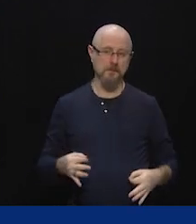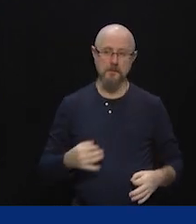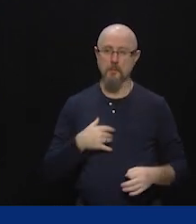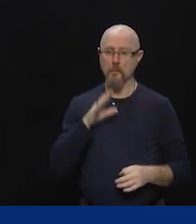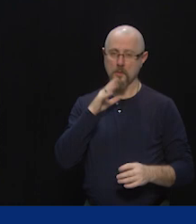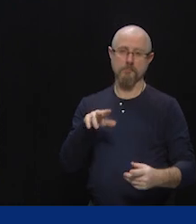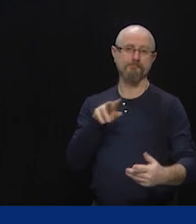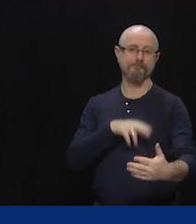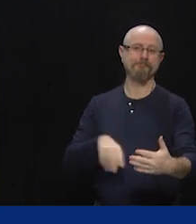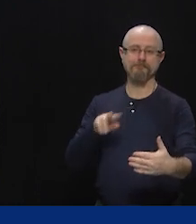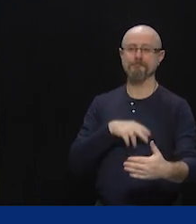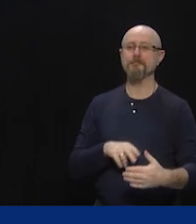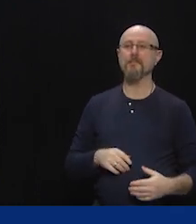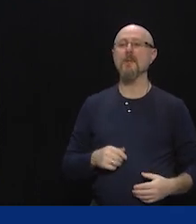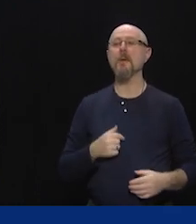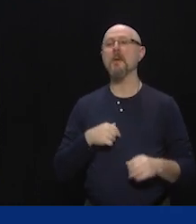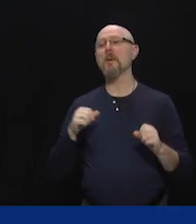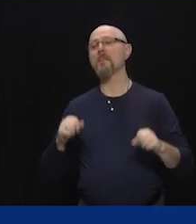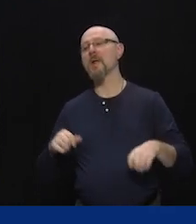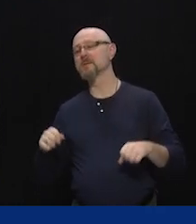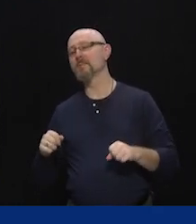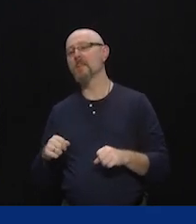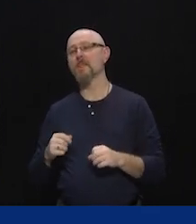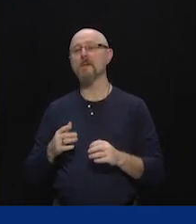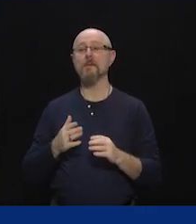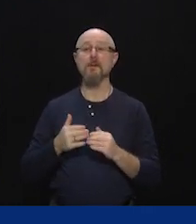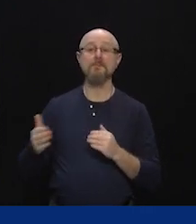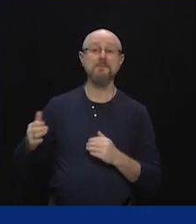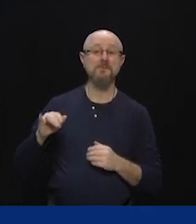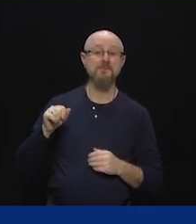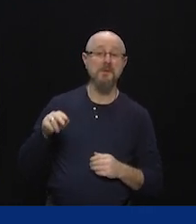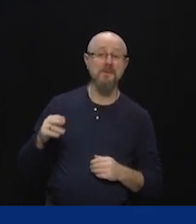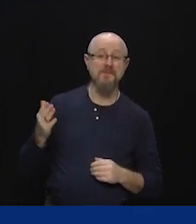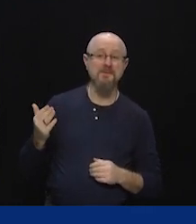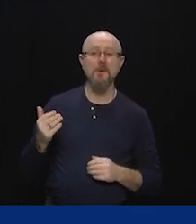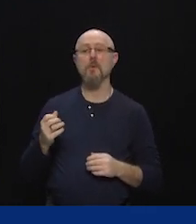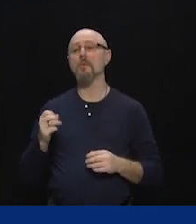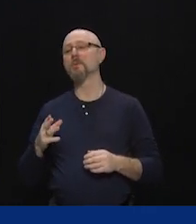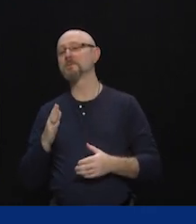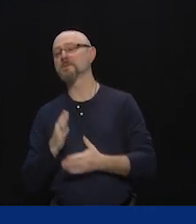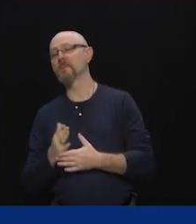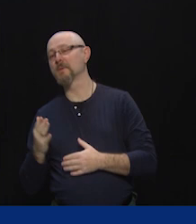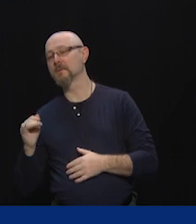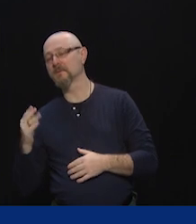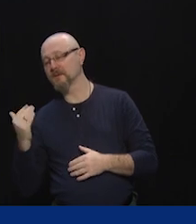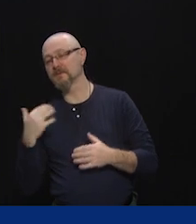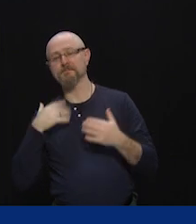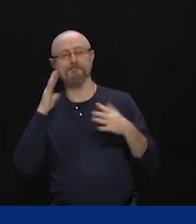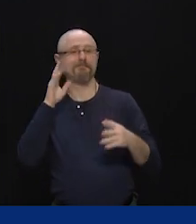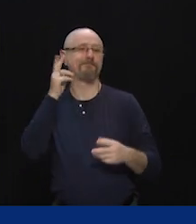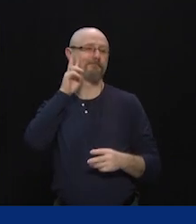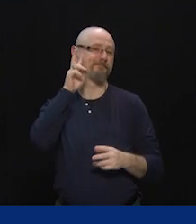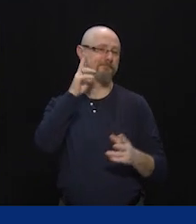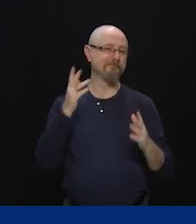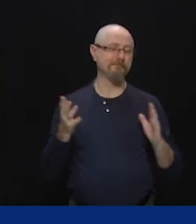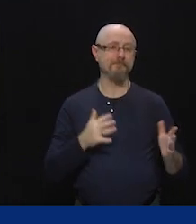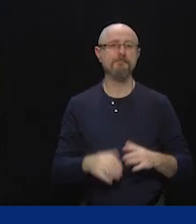deadline for a possible renewal of other requirements or a cessation of them, depending on the circumstances. Okay,